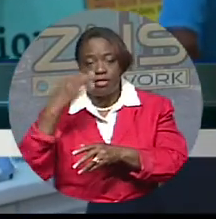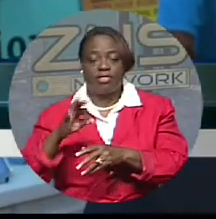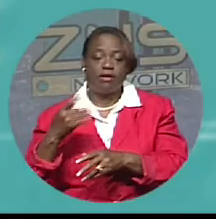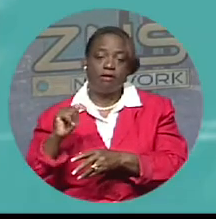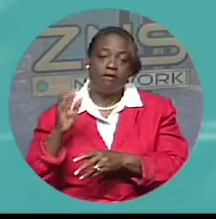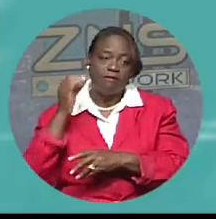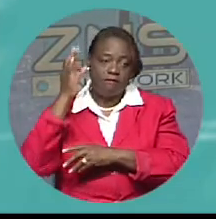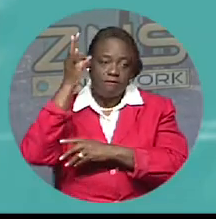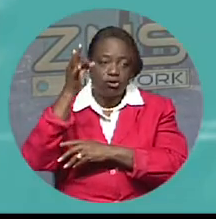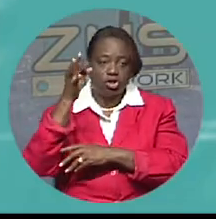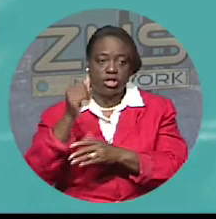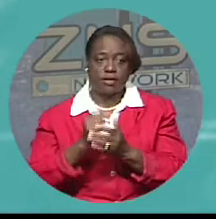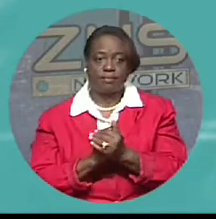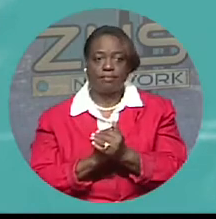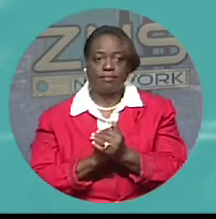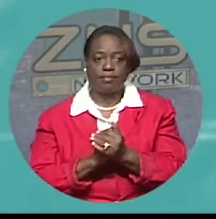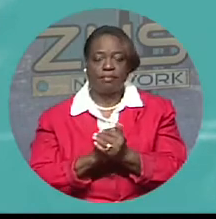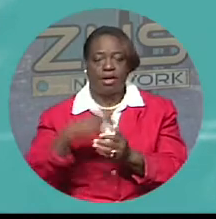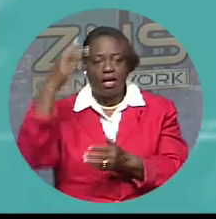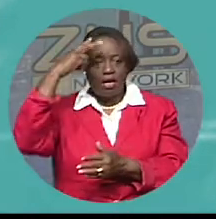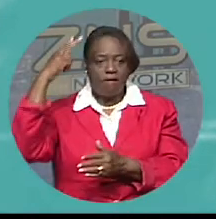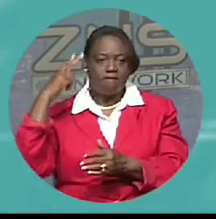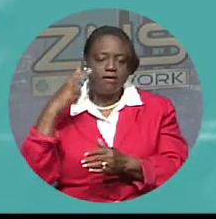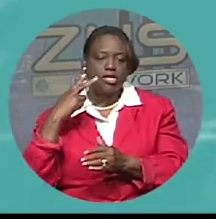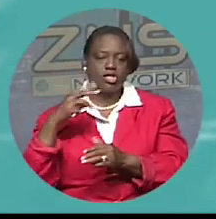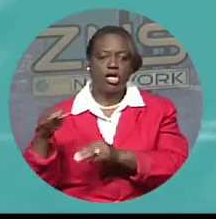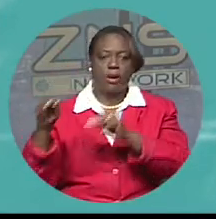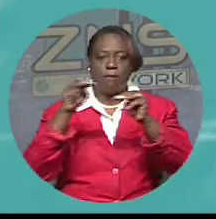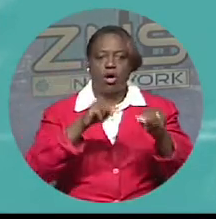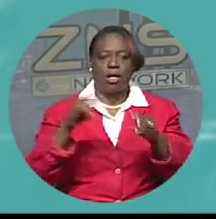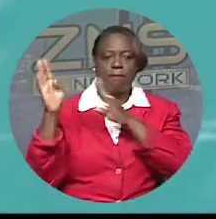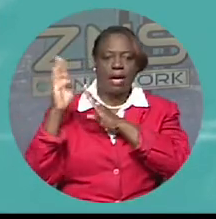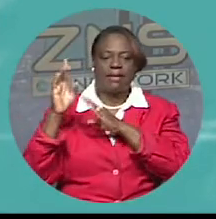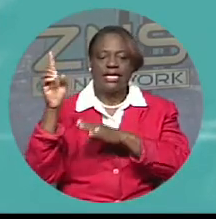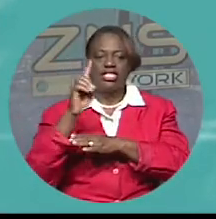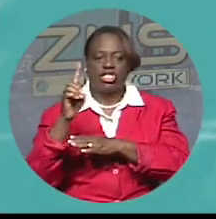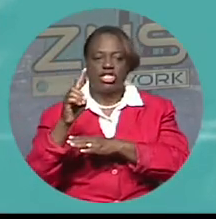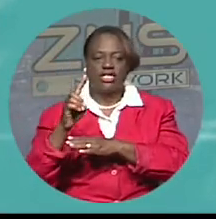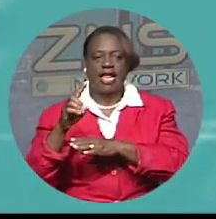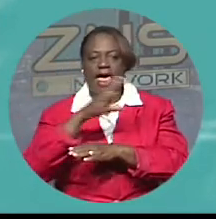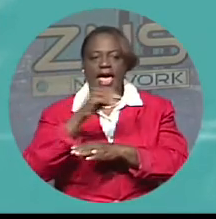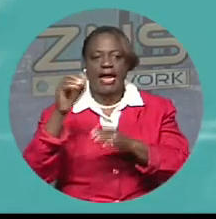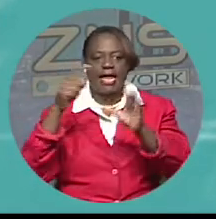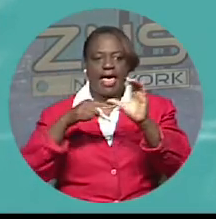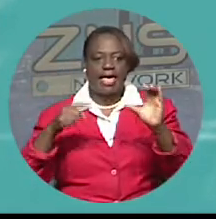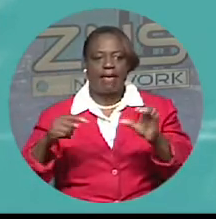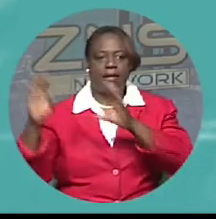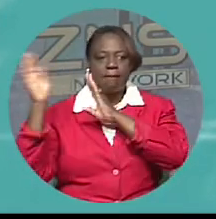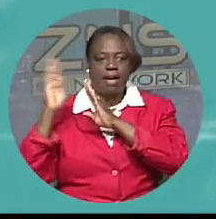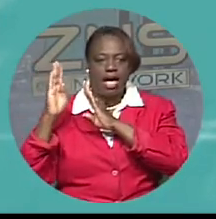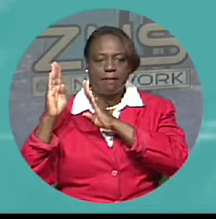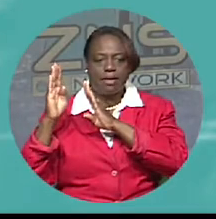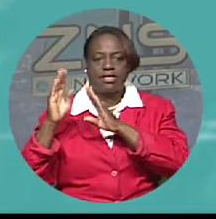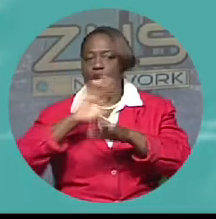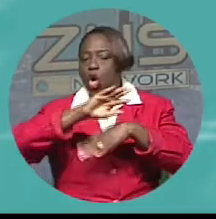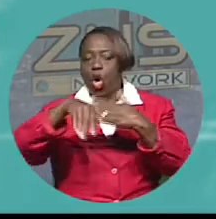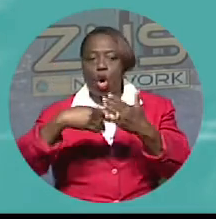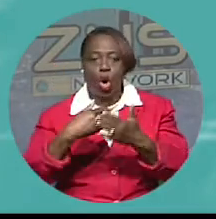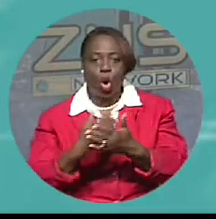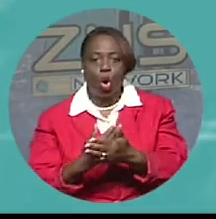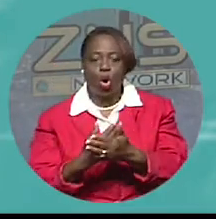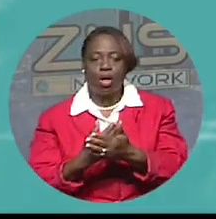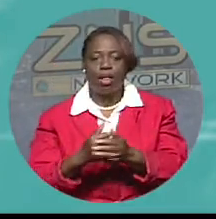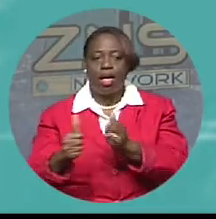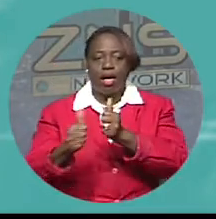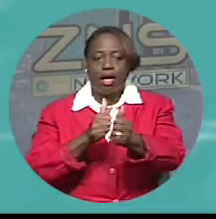network. Virgin Mobile Bahamas, Digicel Bahamas, and Cable Bahamas Limited are all vying for the second cellular license,